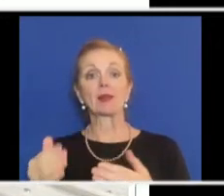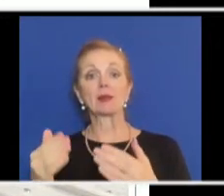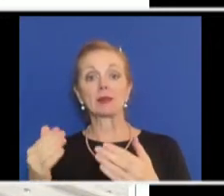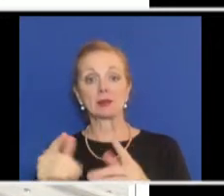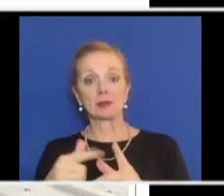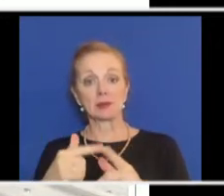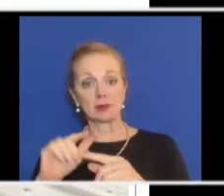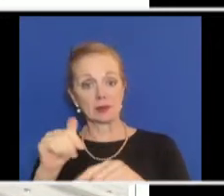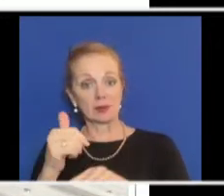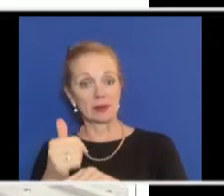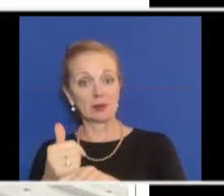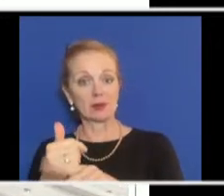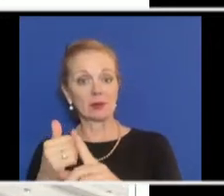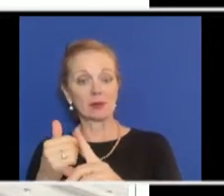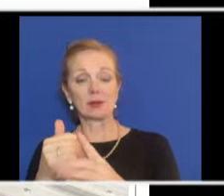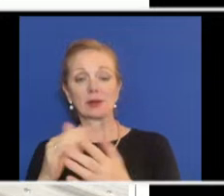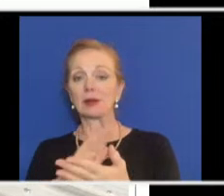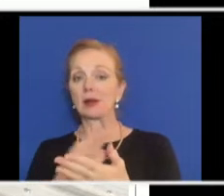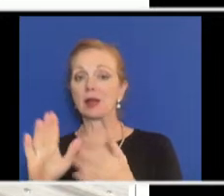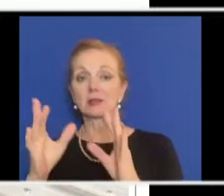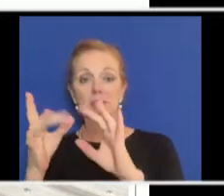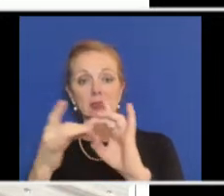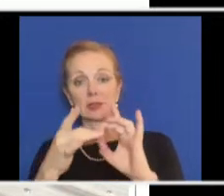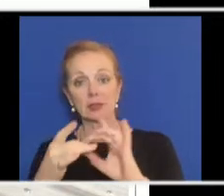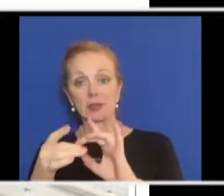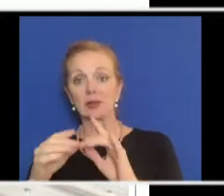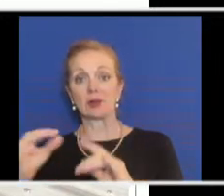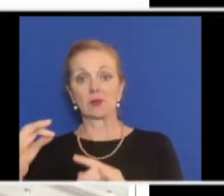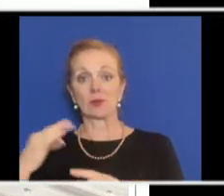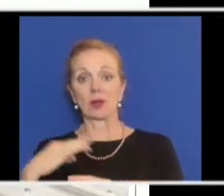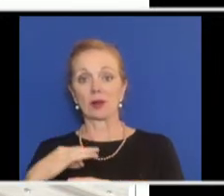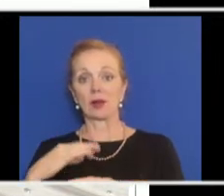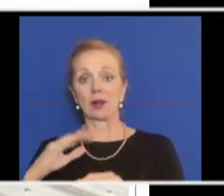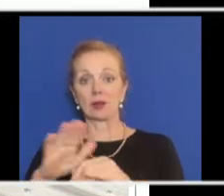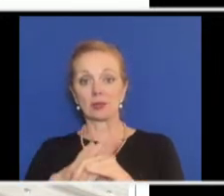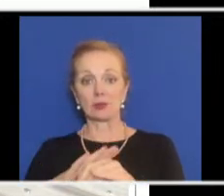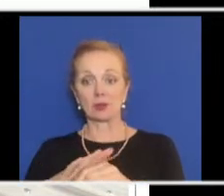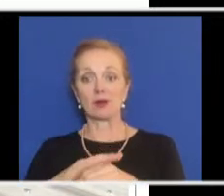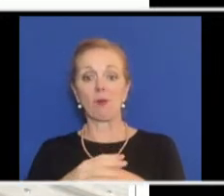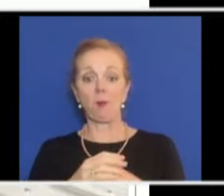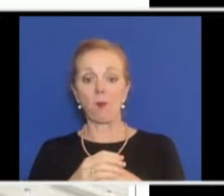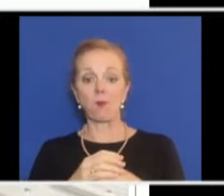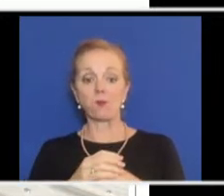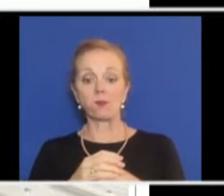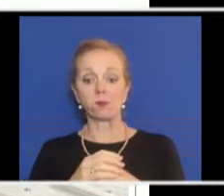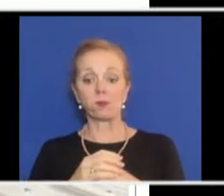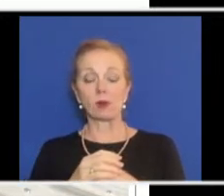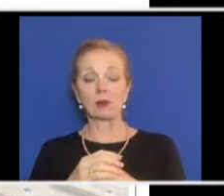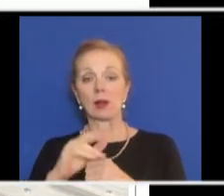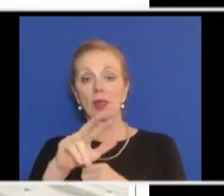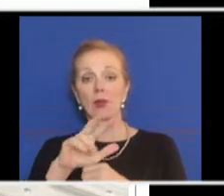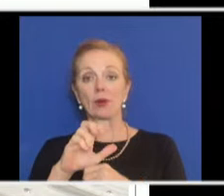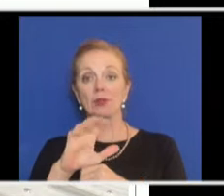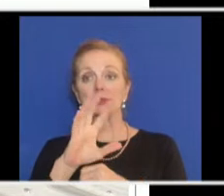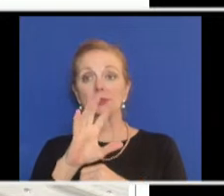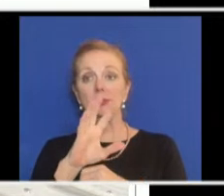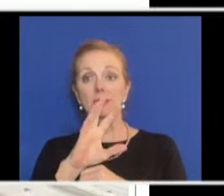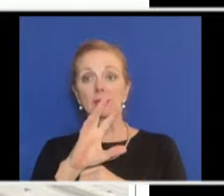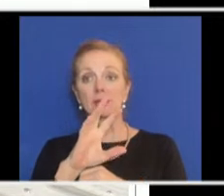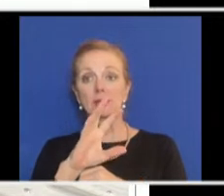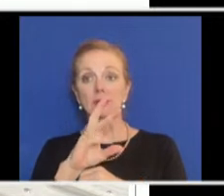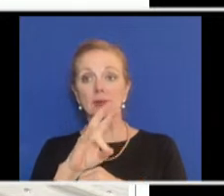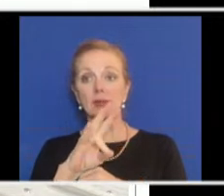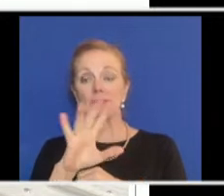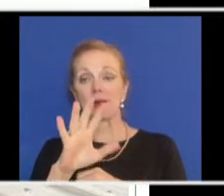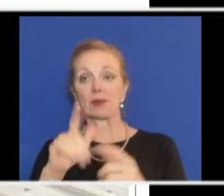sets up for a nice connectivity that will benefit the area up to 375 residential drones could be located